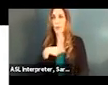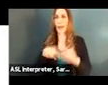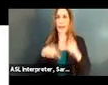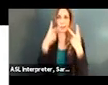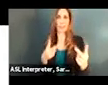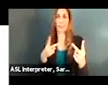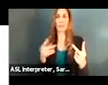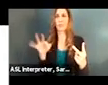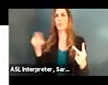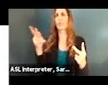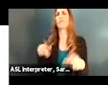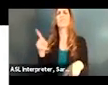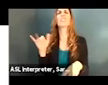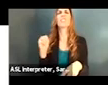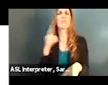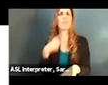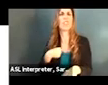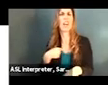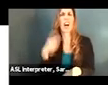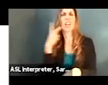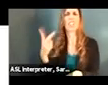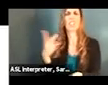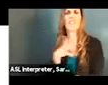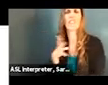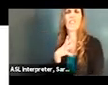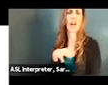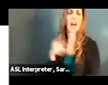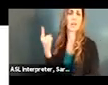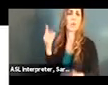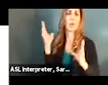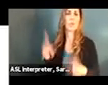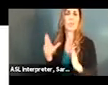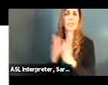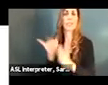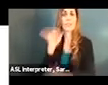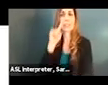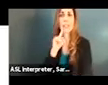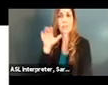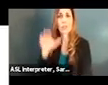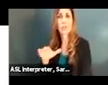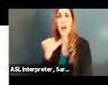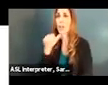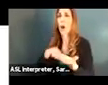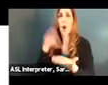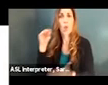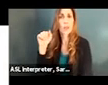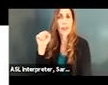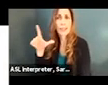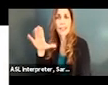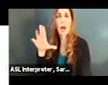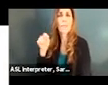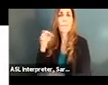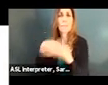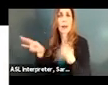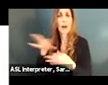can. I can see it. Okay. Michelle asks if there is a deaf child who's not learning ASL, but instead